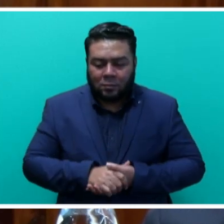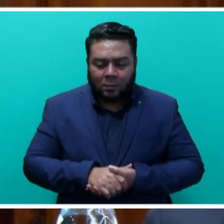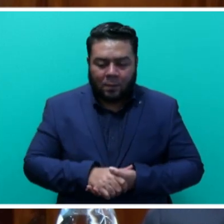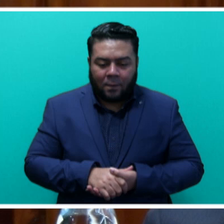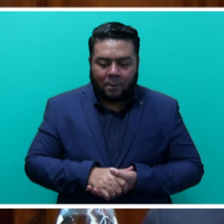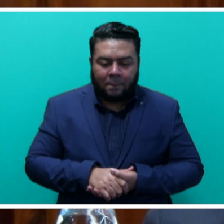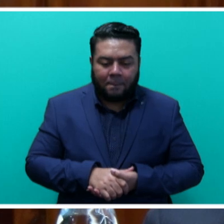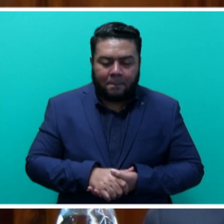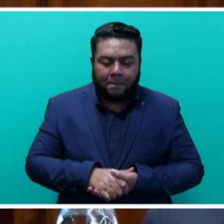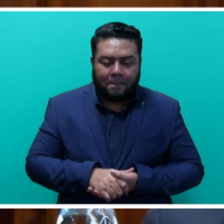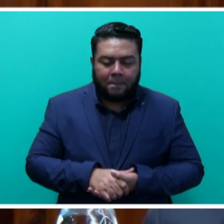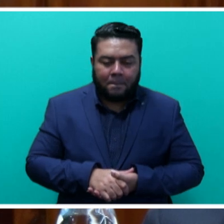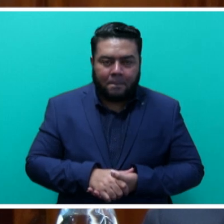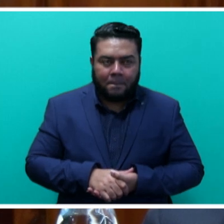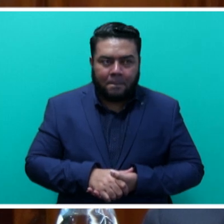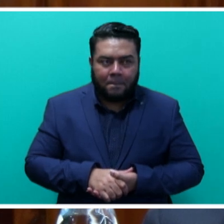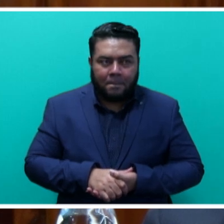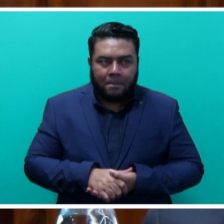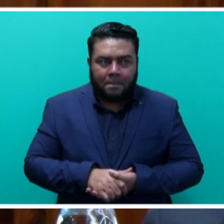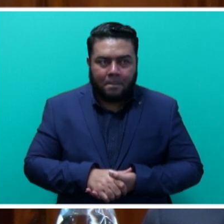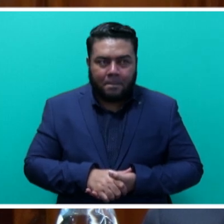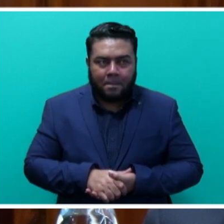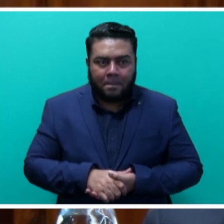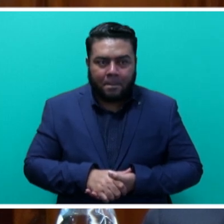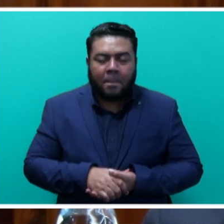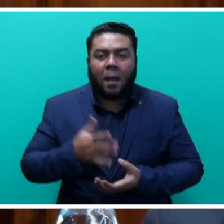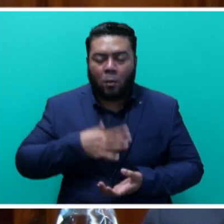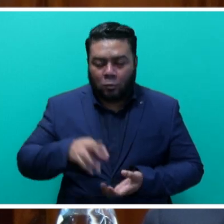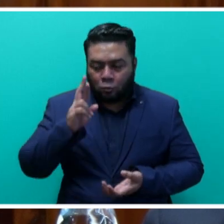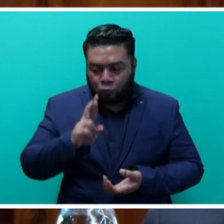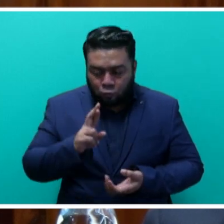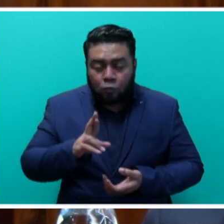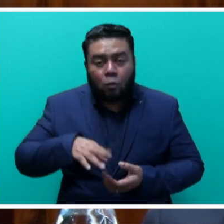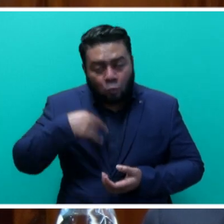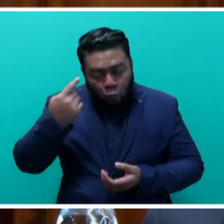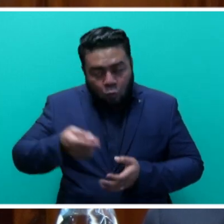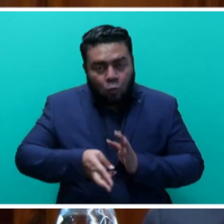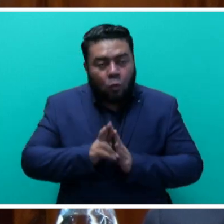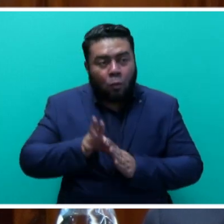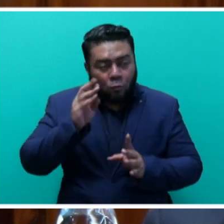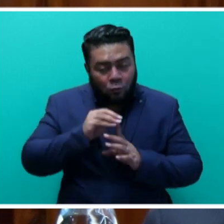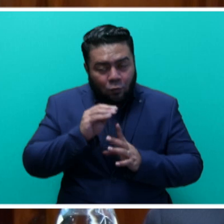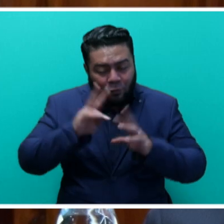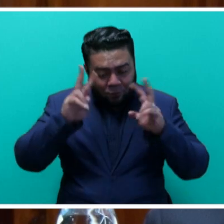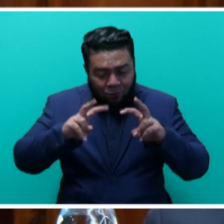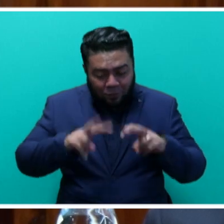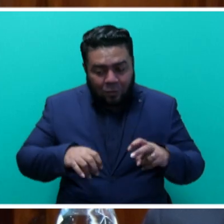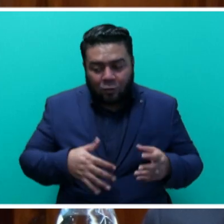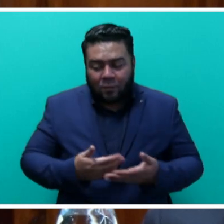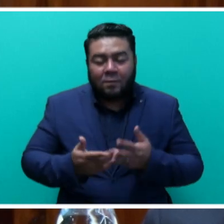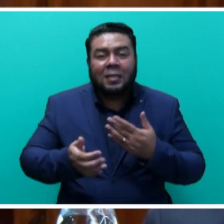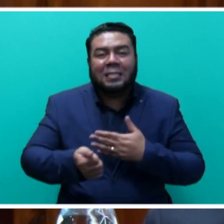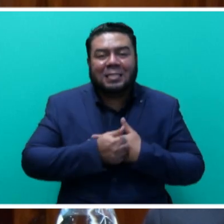who takes to our skies. I wish to re-emphasize that the objective of the accident investigation is to generate safety